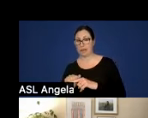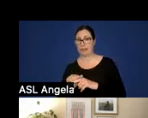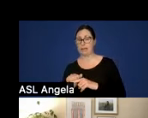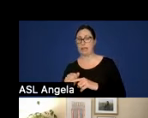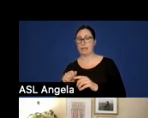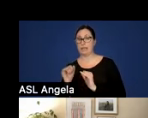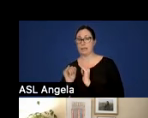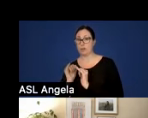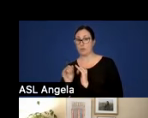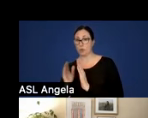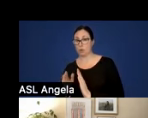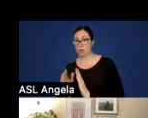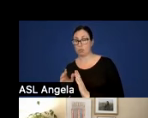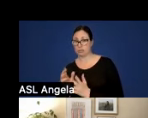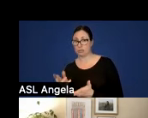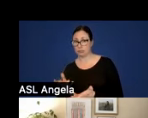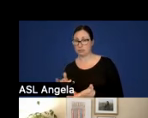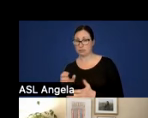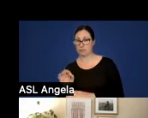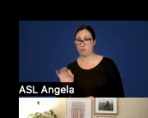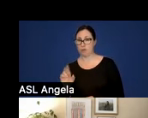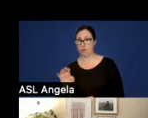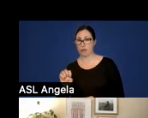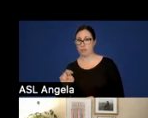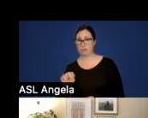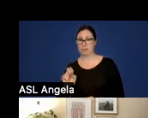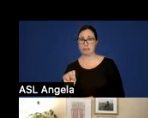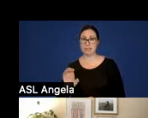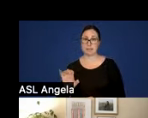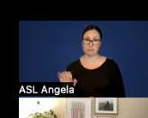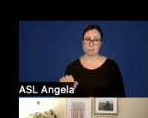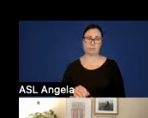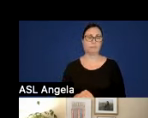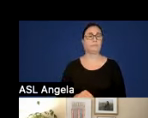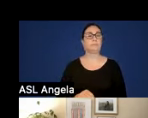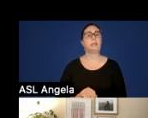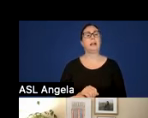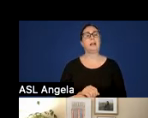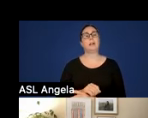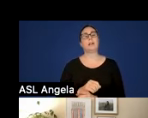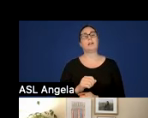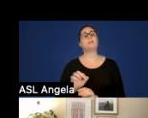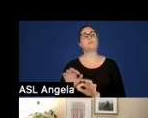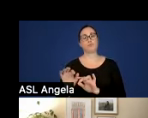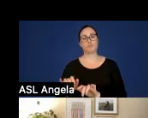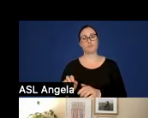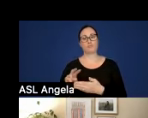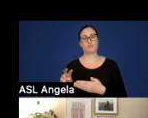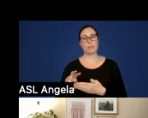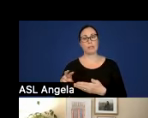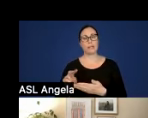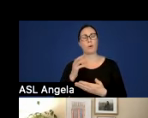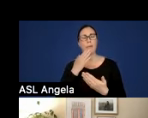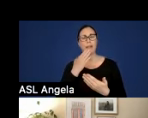Thank you so much for this insight. I am fascinated to hear about what you've all been experiencing. I think that will absolutely help